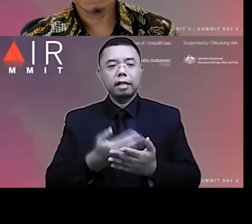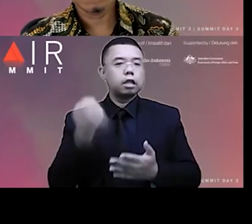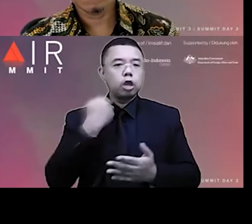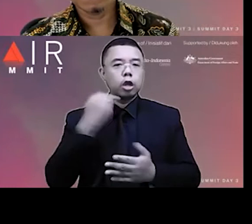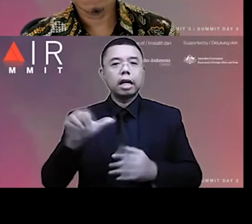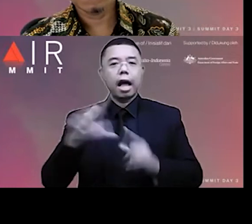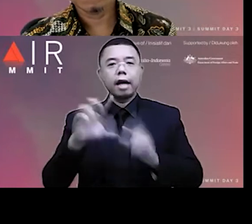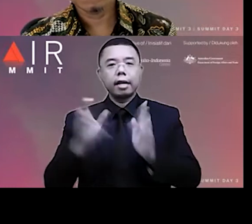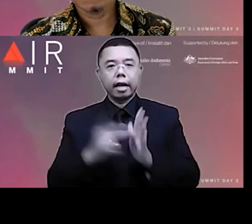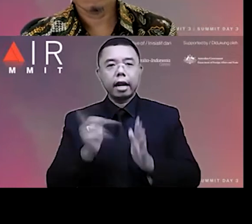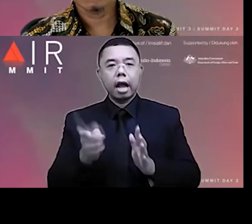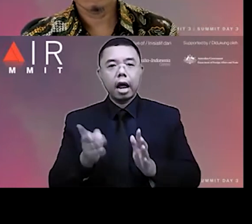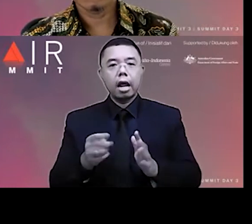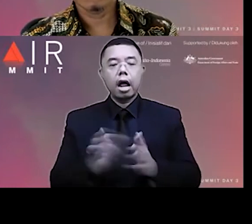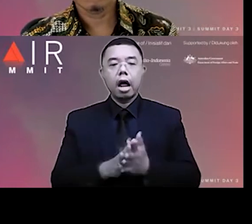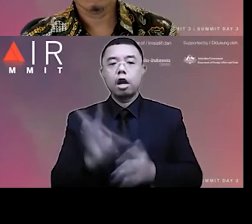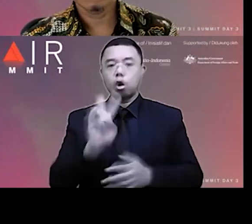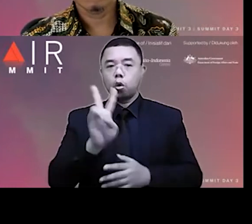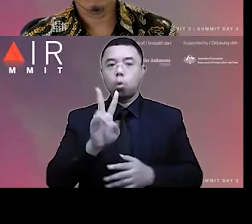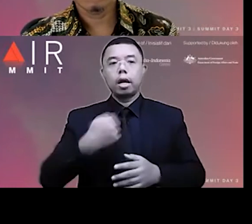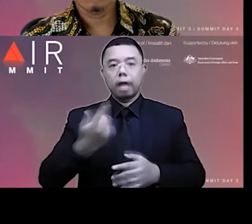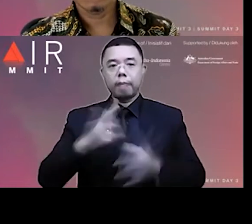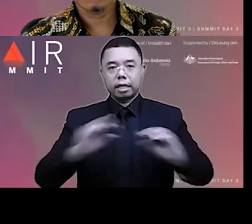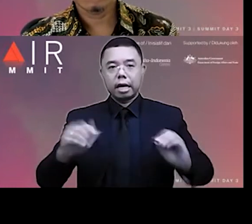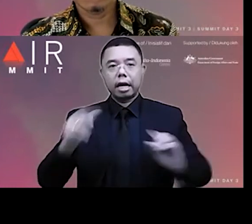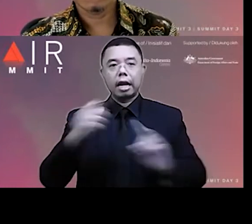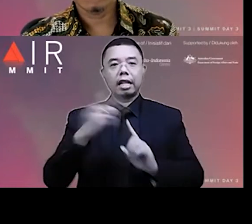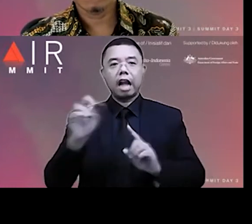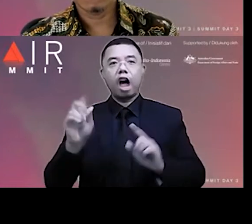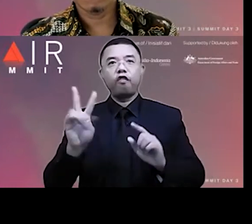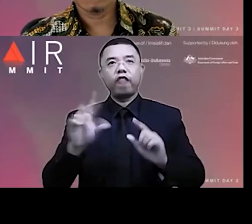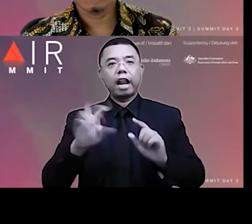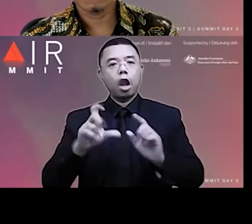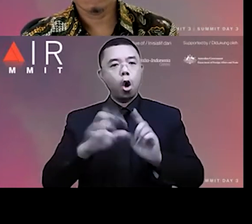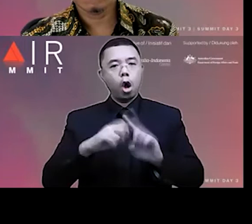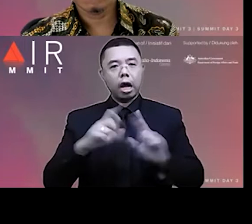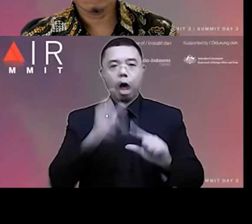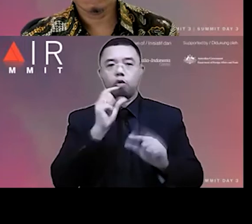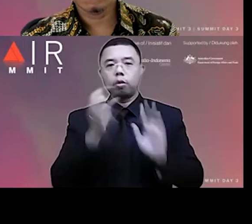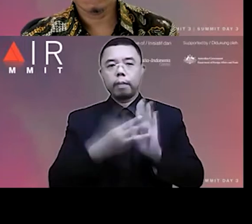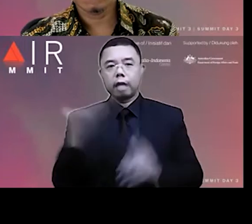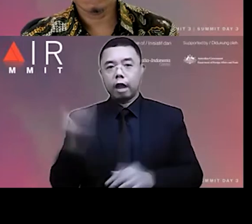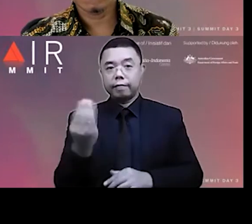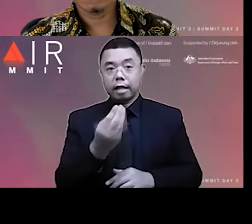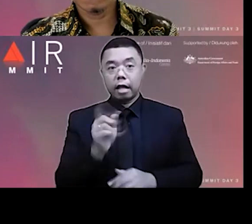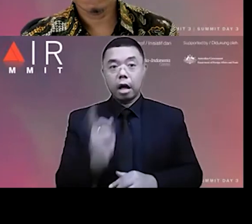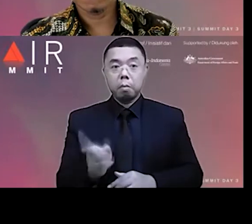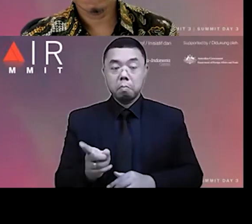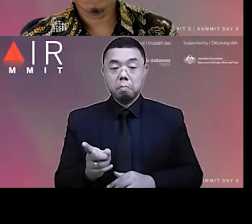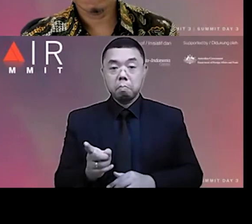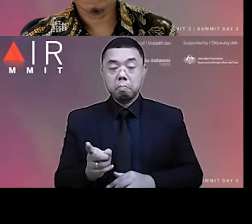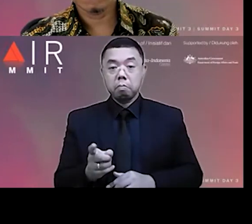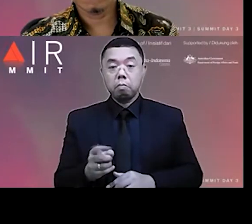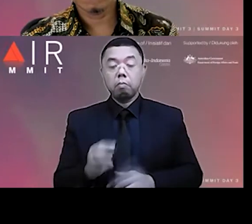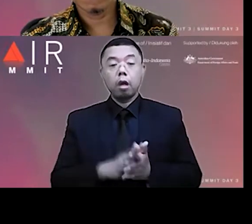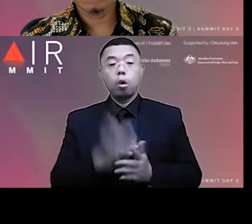For the tourism worker, actually, because we are, our backbone is innovation and technology, we try to